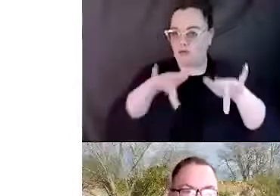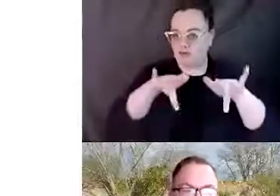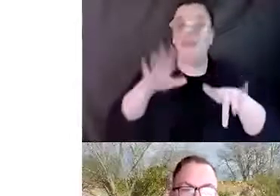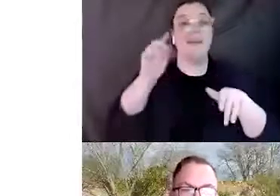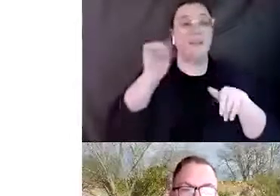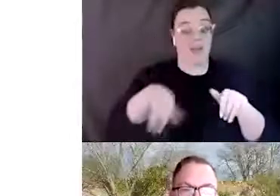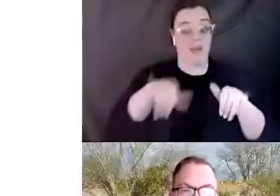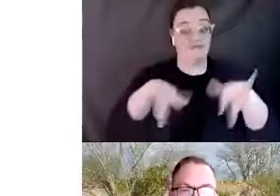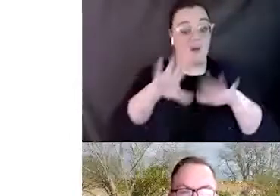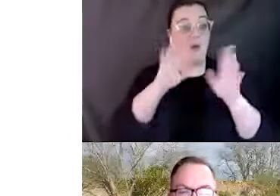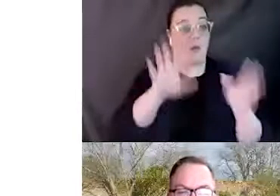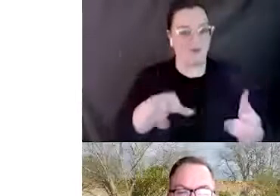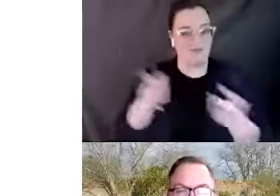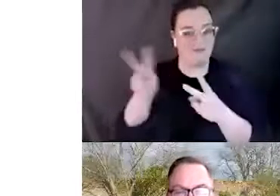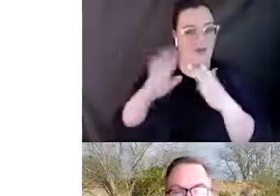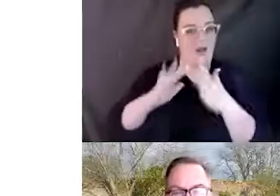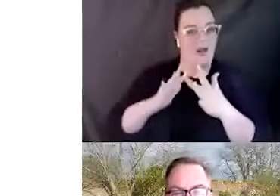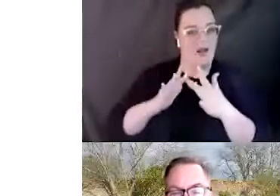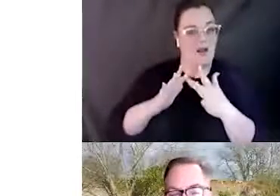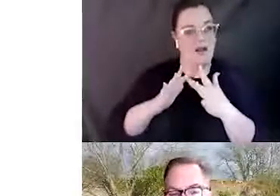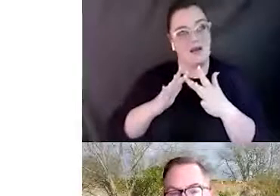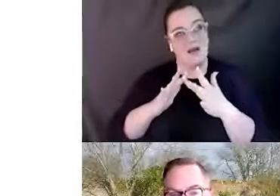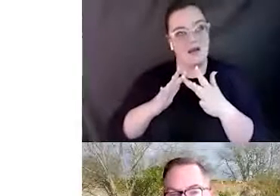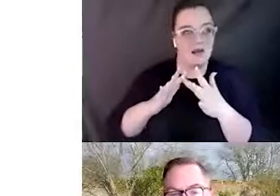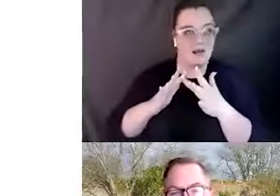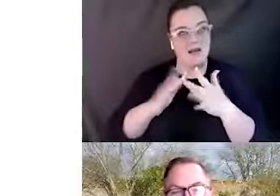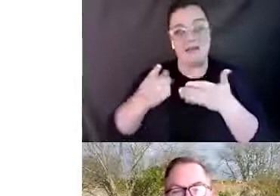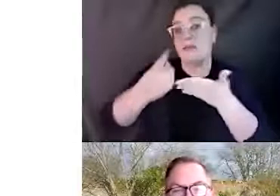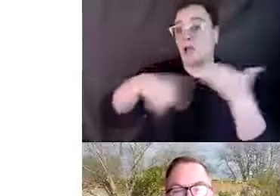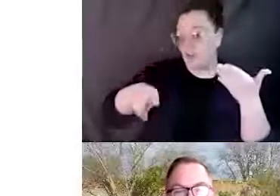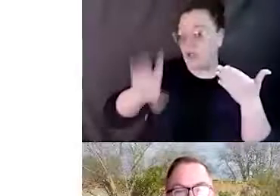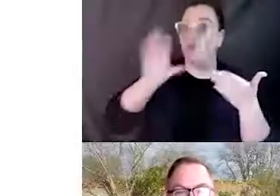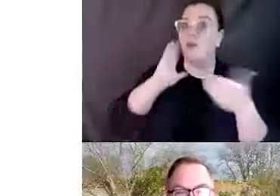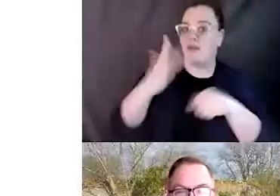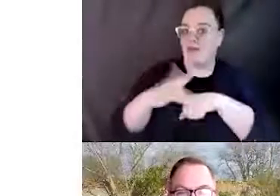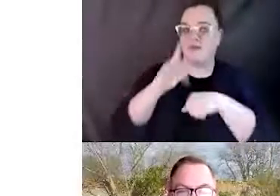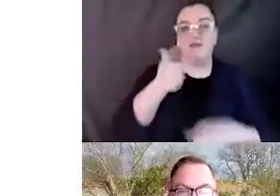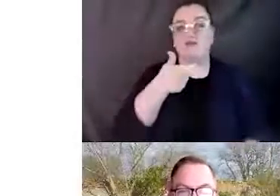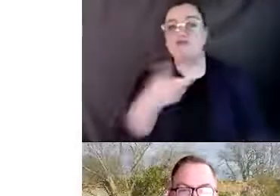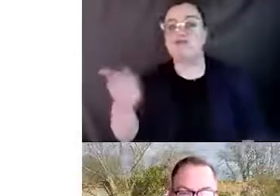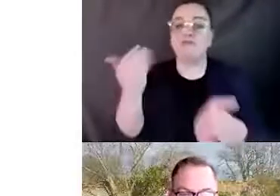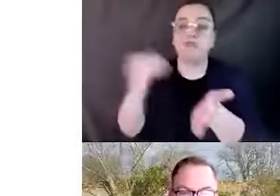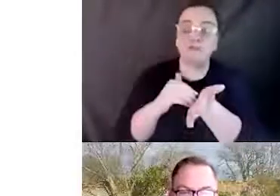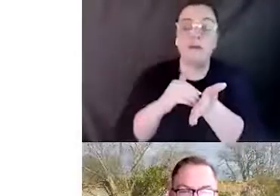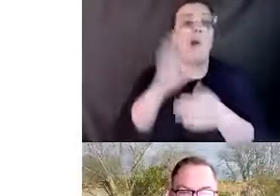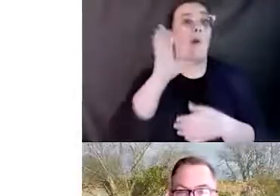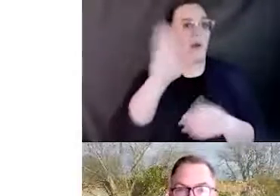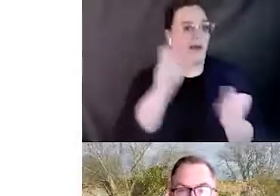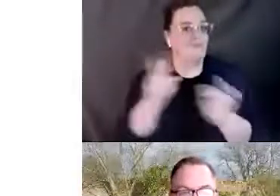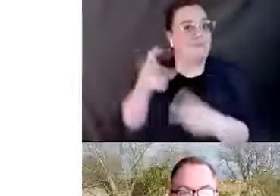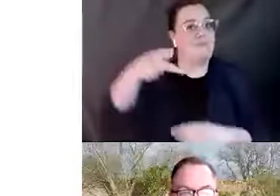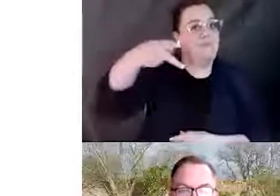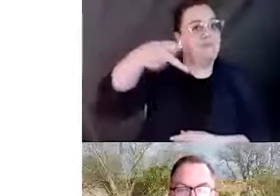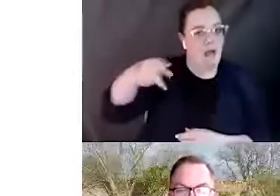be online by early to mid next week. We will also post the PowerPoint as a